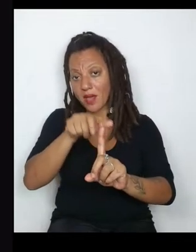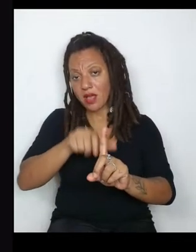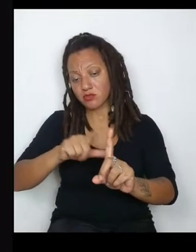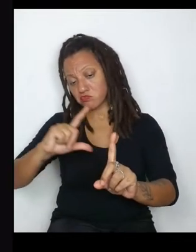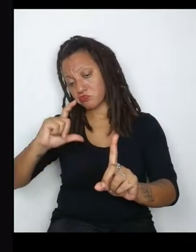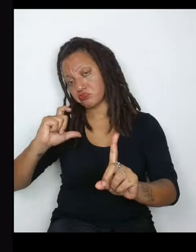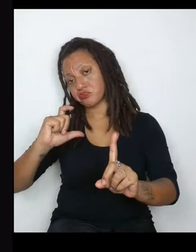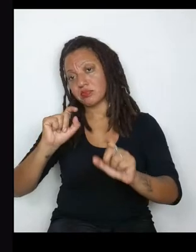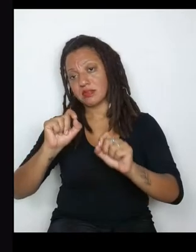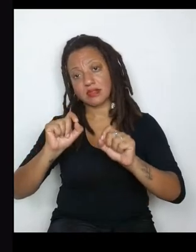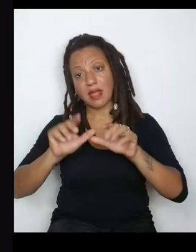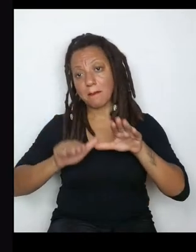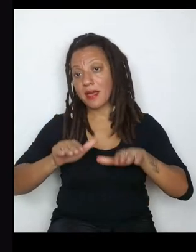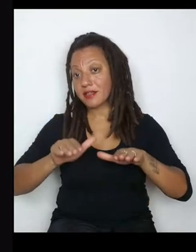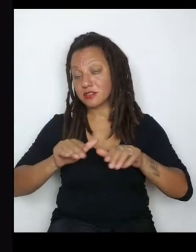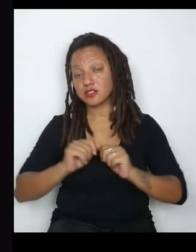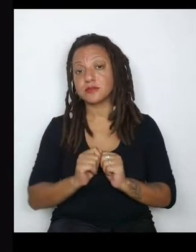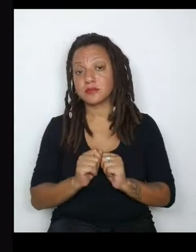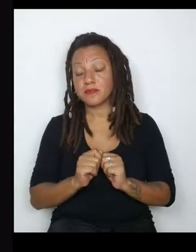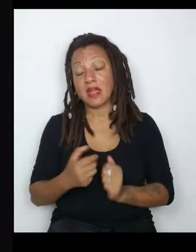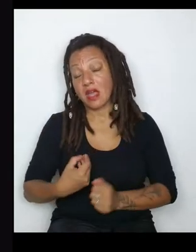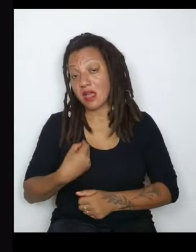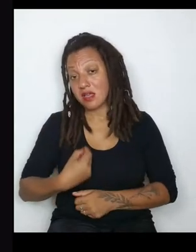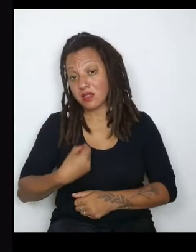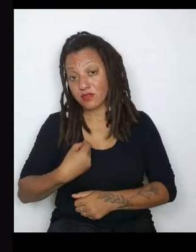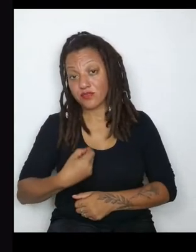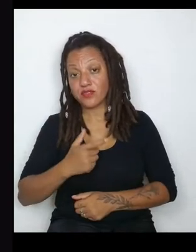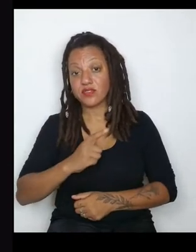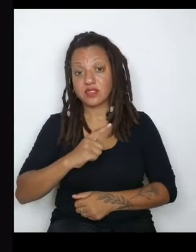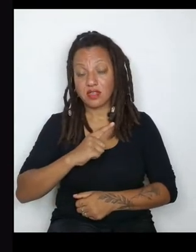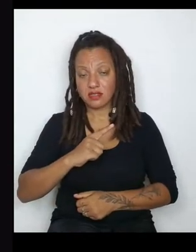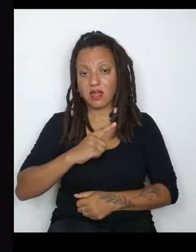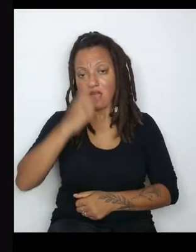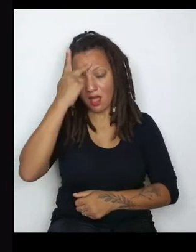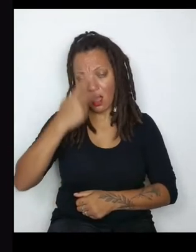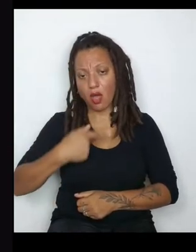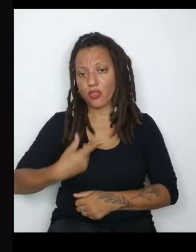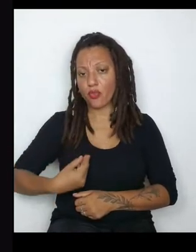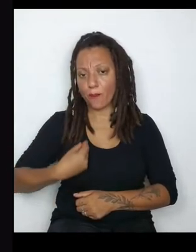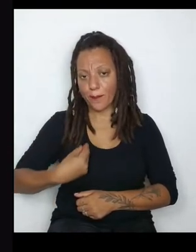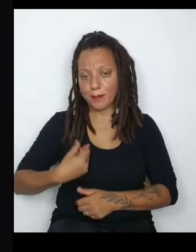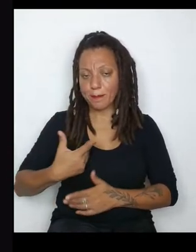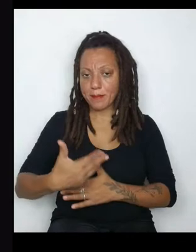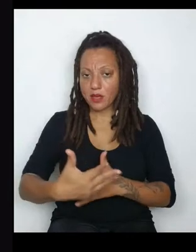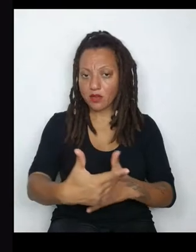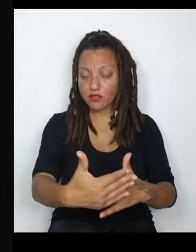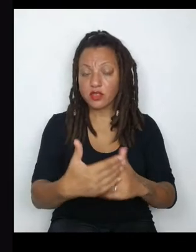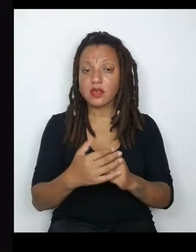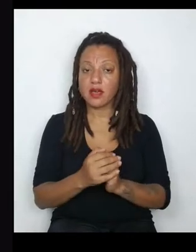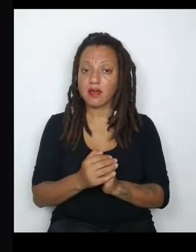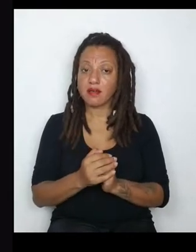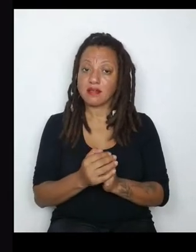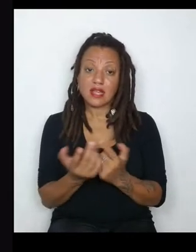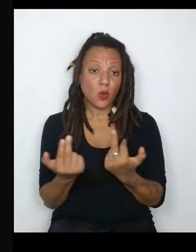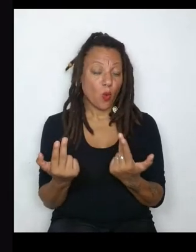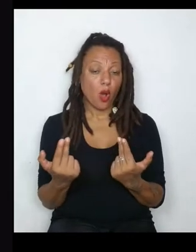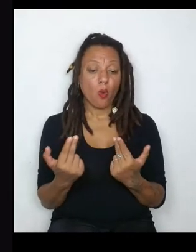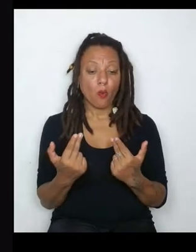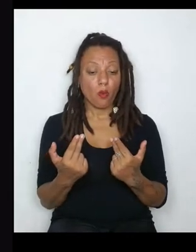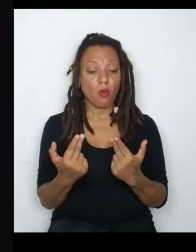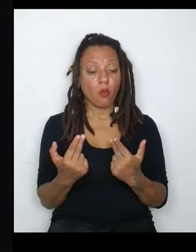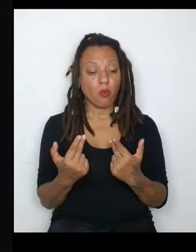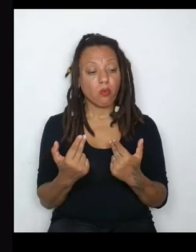autobiography as an act produces its consequences but can we not suggest with